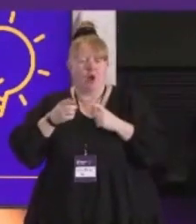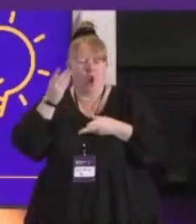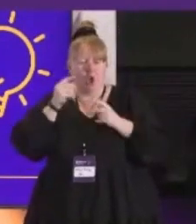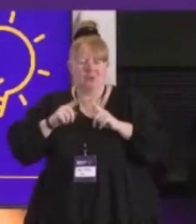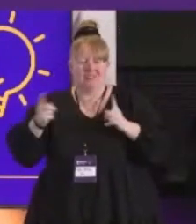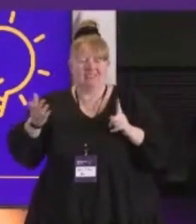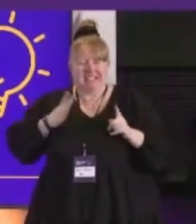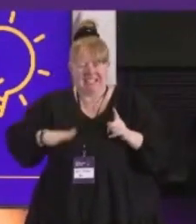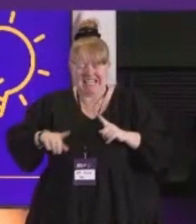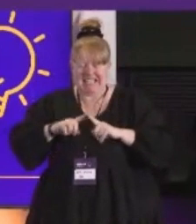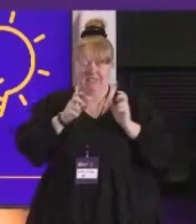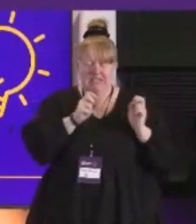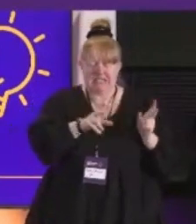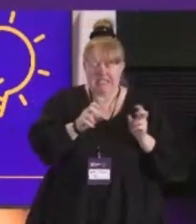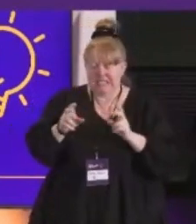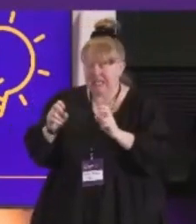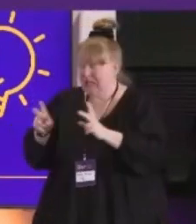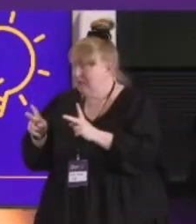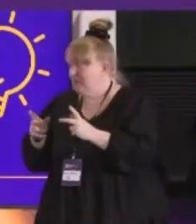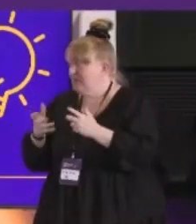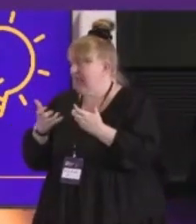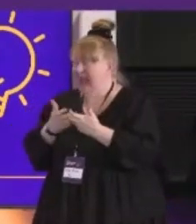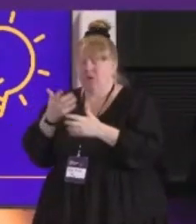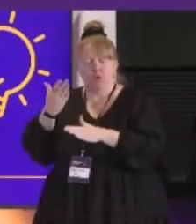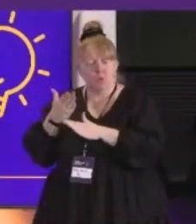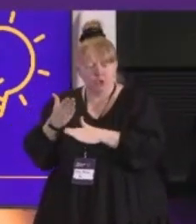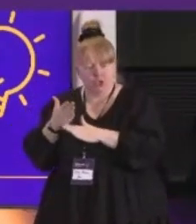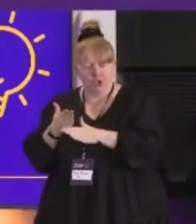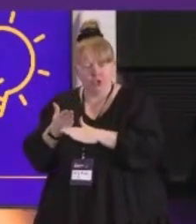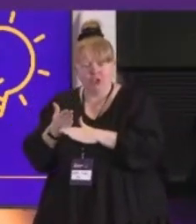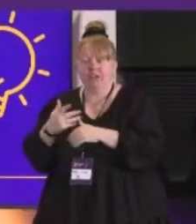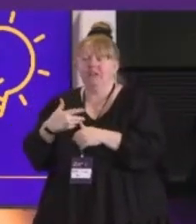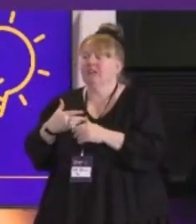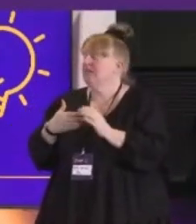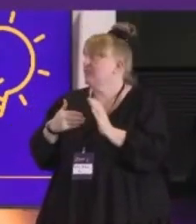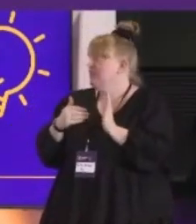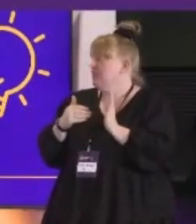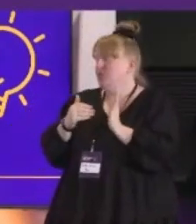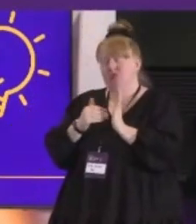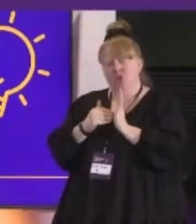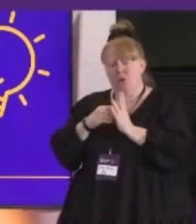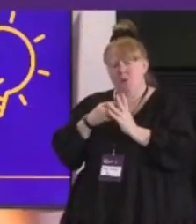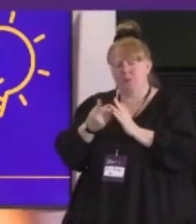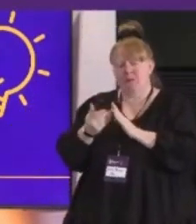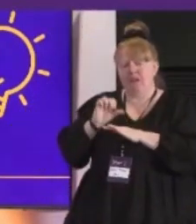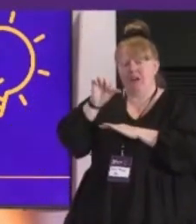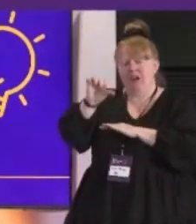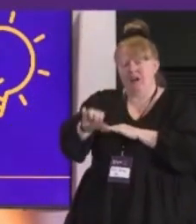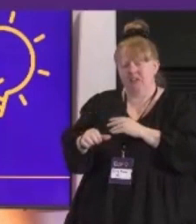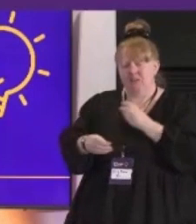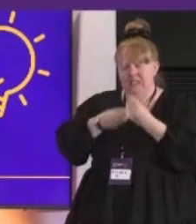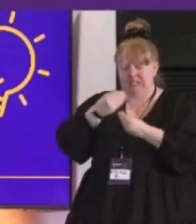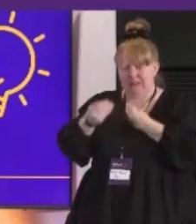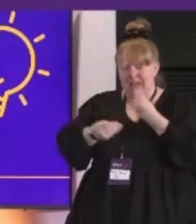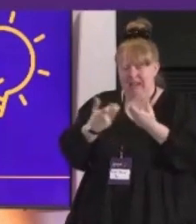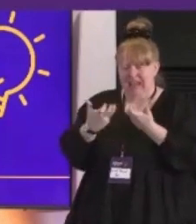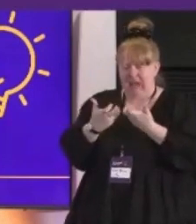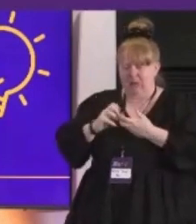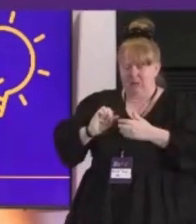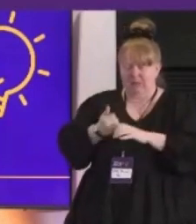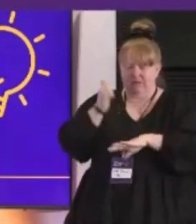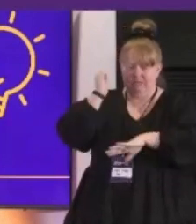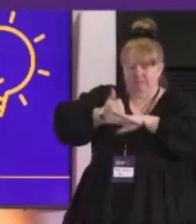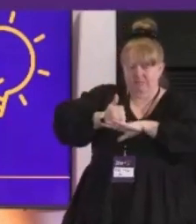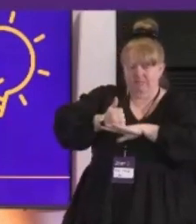different systems, different ways of working. And then obviously, Zoe's going to be available afterwards to explain exactly how she made it mandatory in her